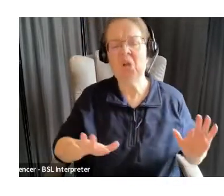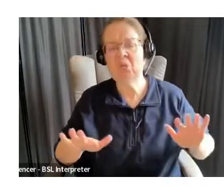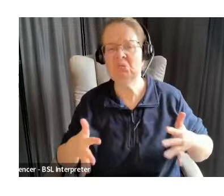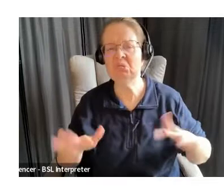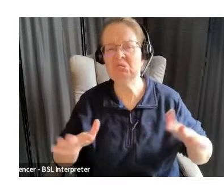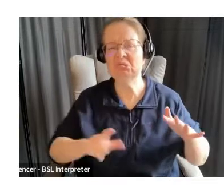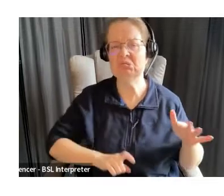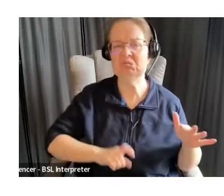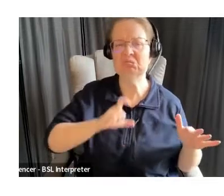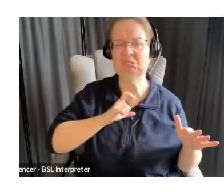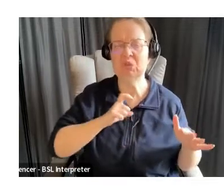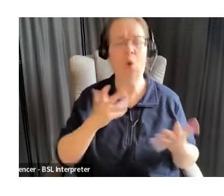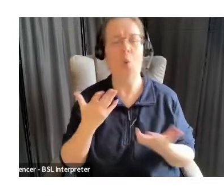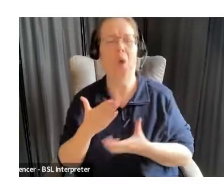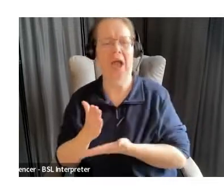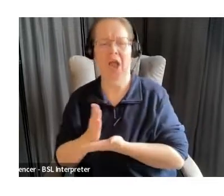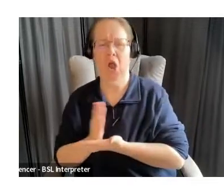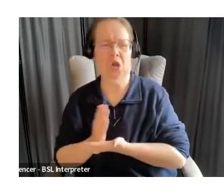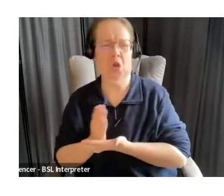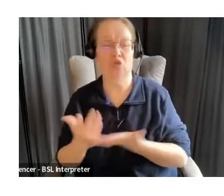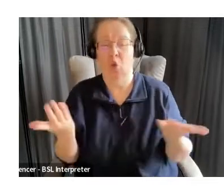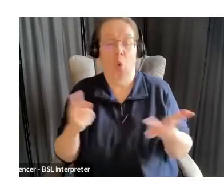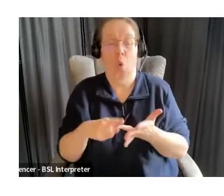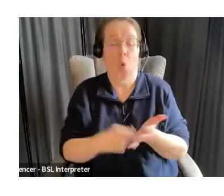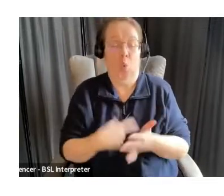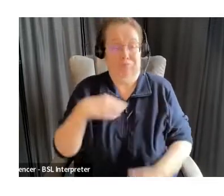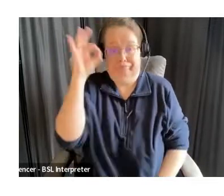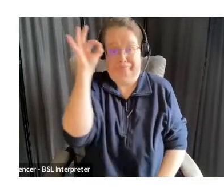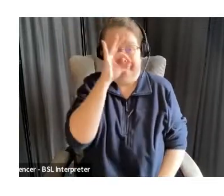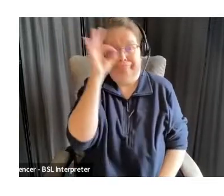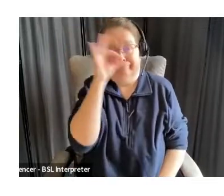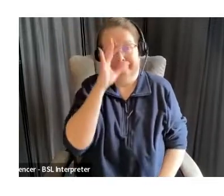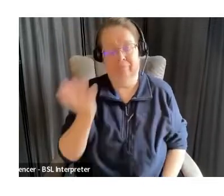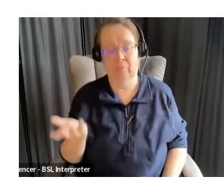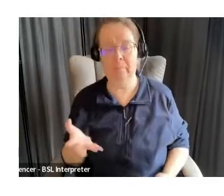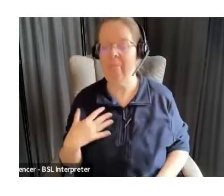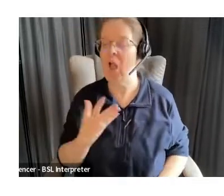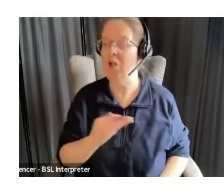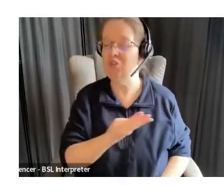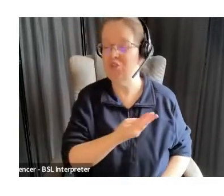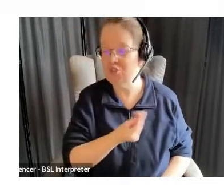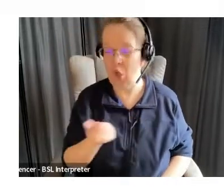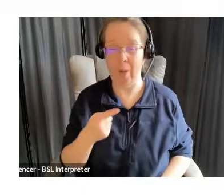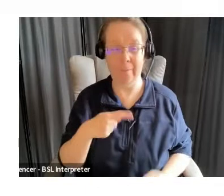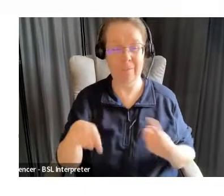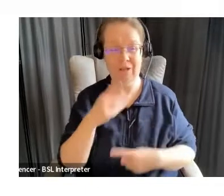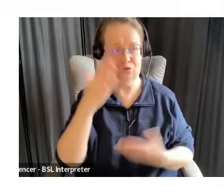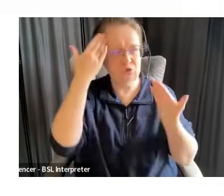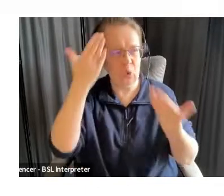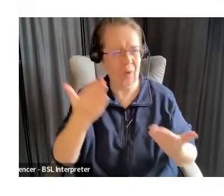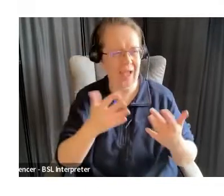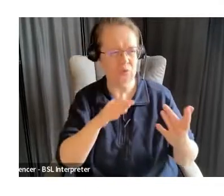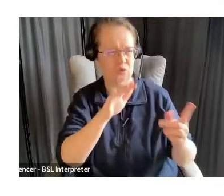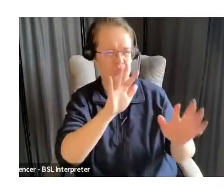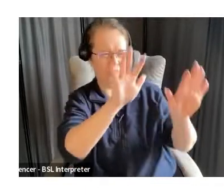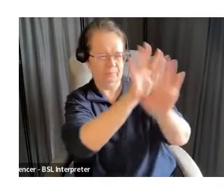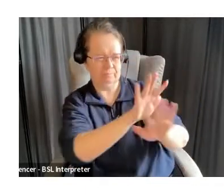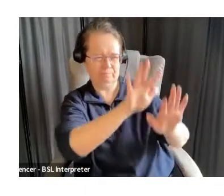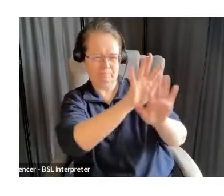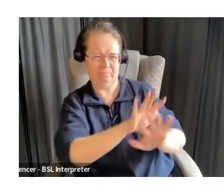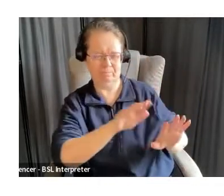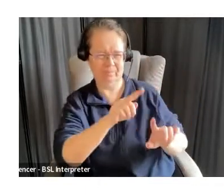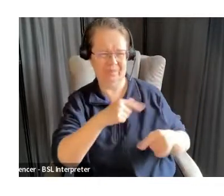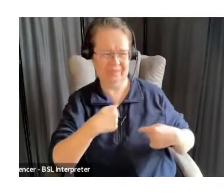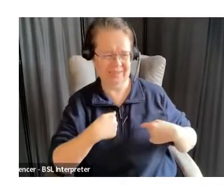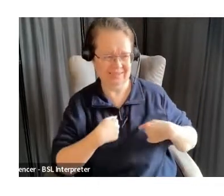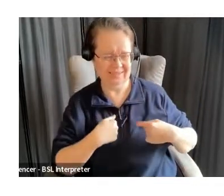not sure, or just not got a clue. I know that some people just don't know how to gauge, how confident